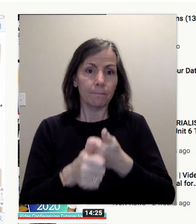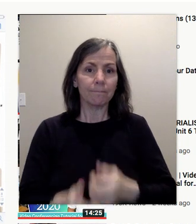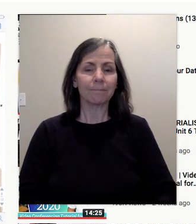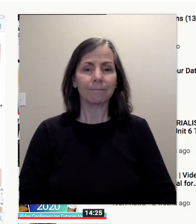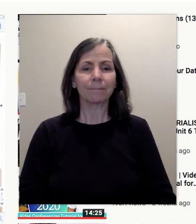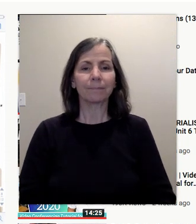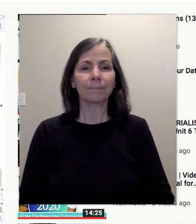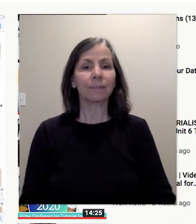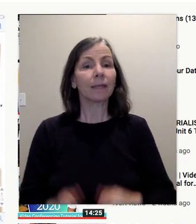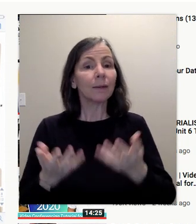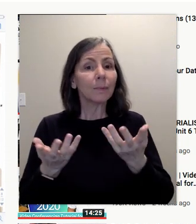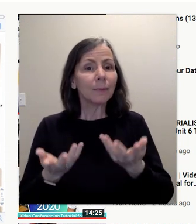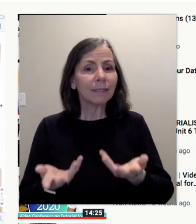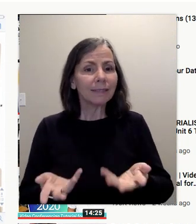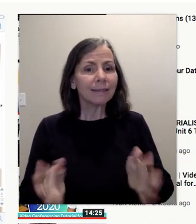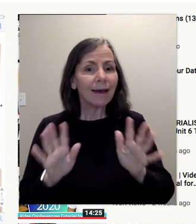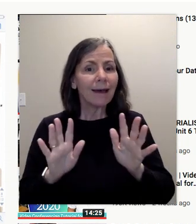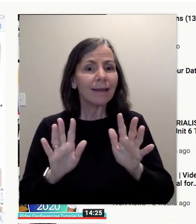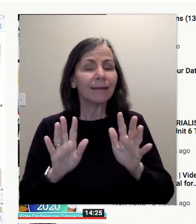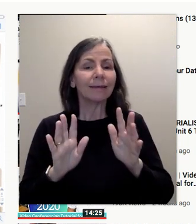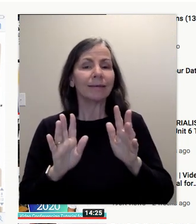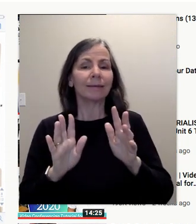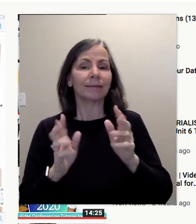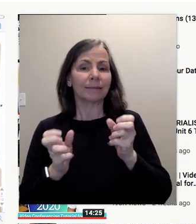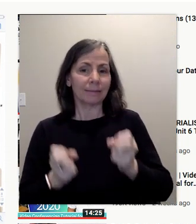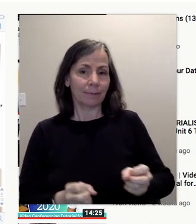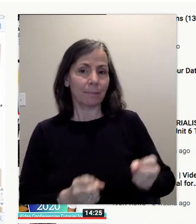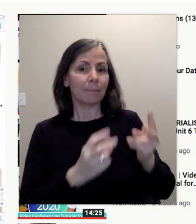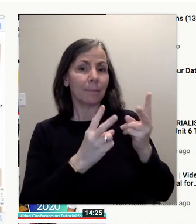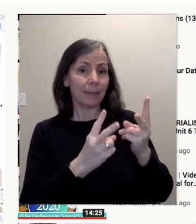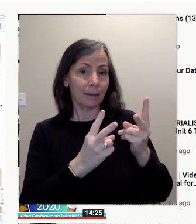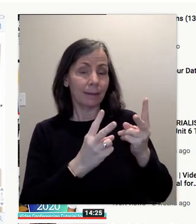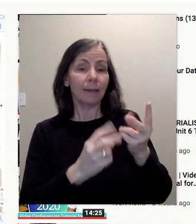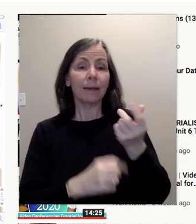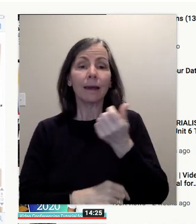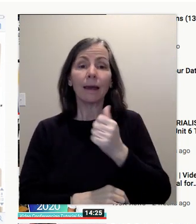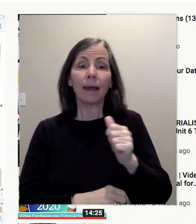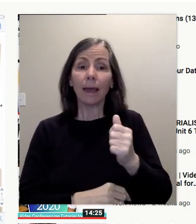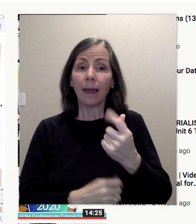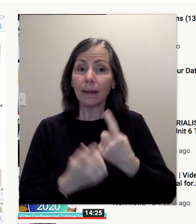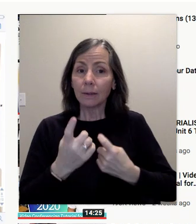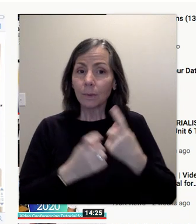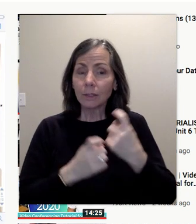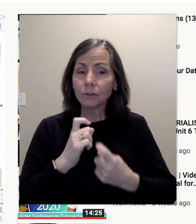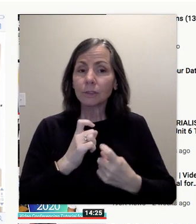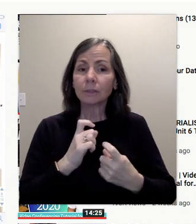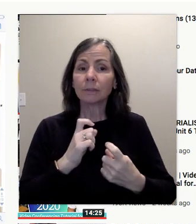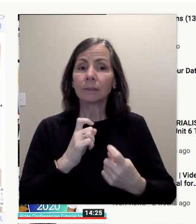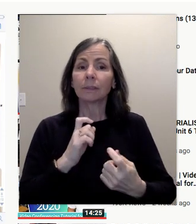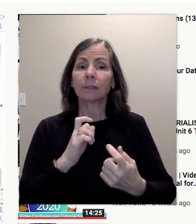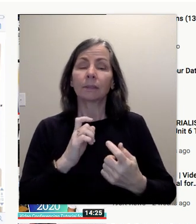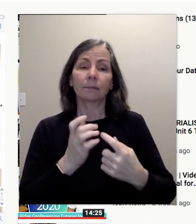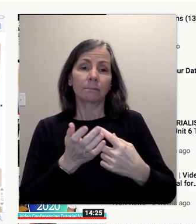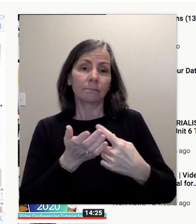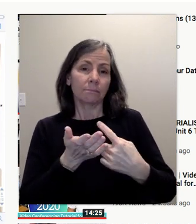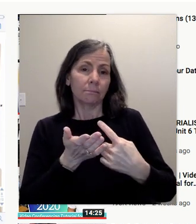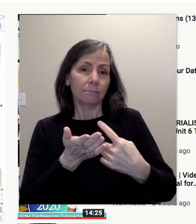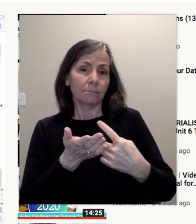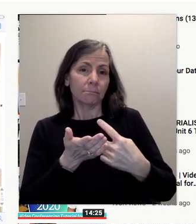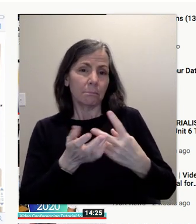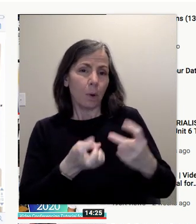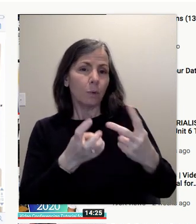Once you finish, you can submit it. If you have any questions, please reach out in our discussion,